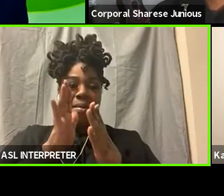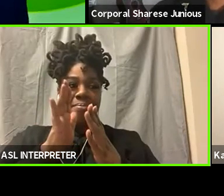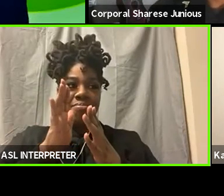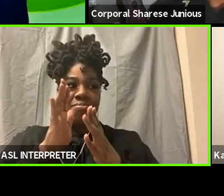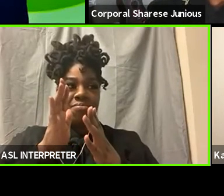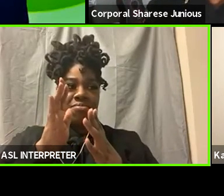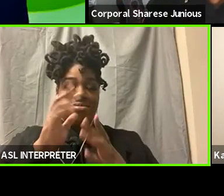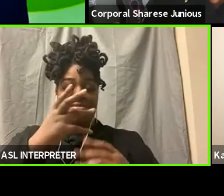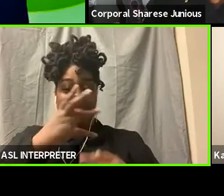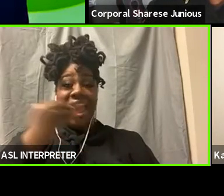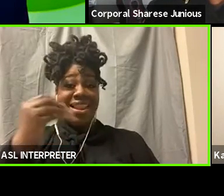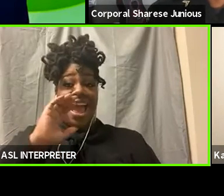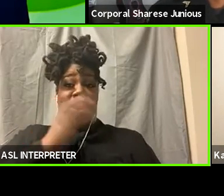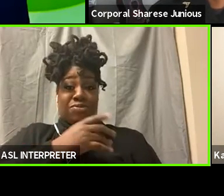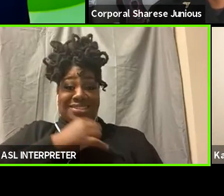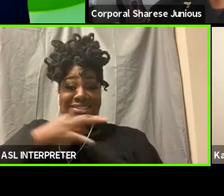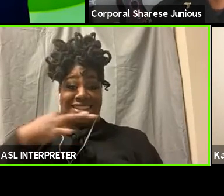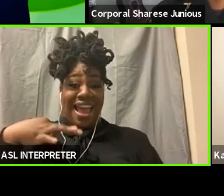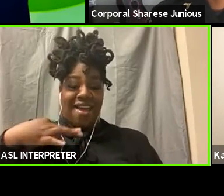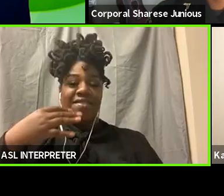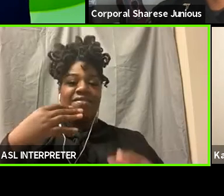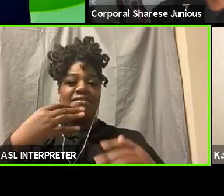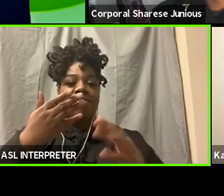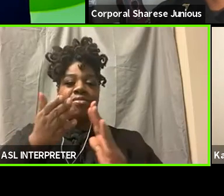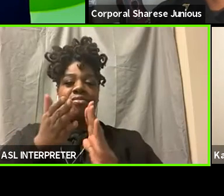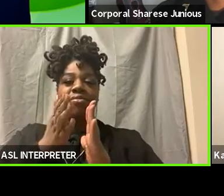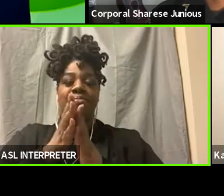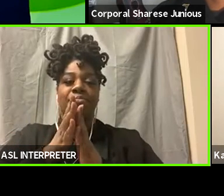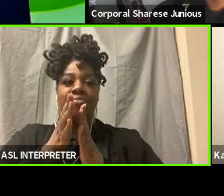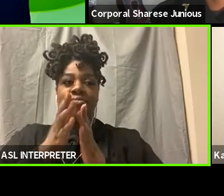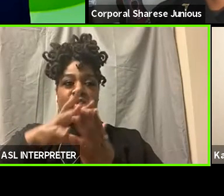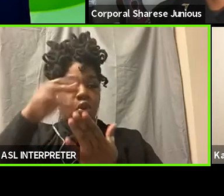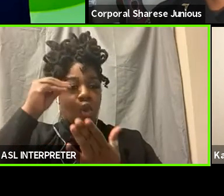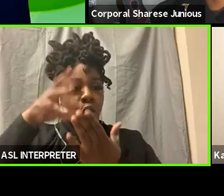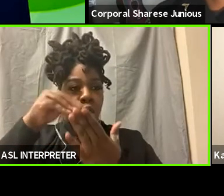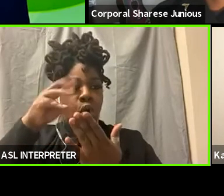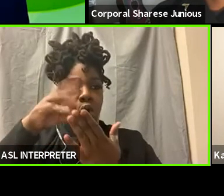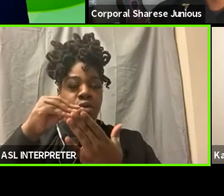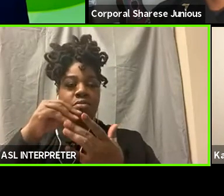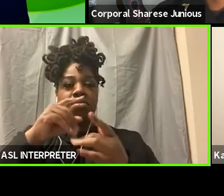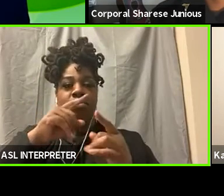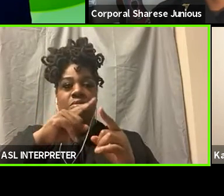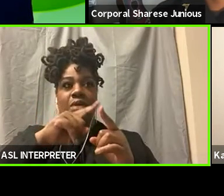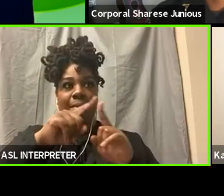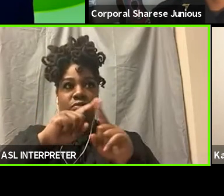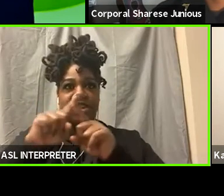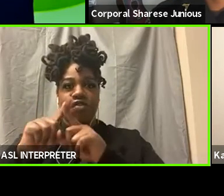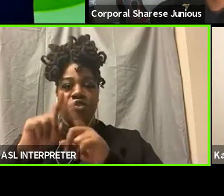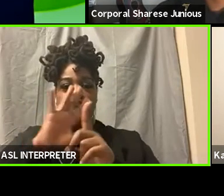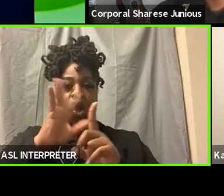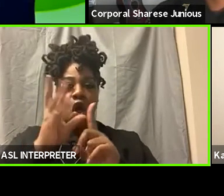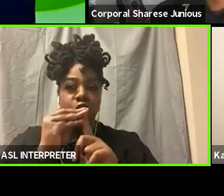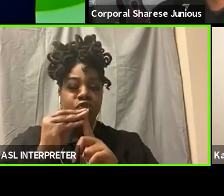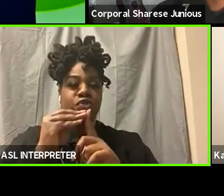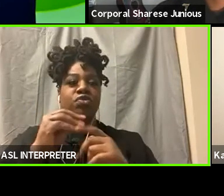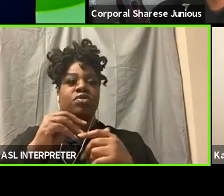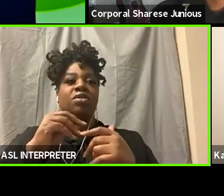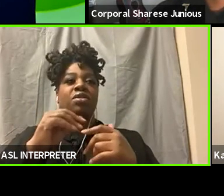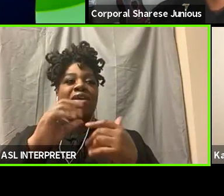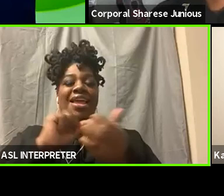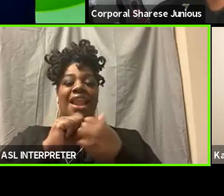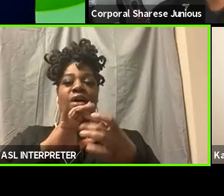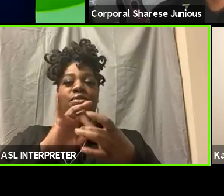about, that we're educating our parents and families around those mental health concerns that we